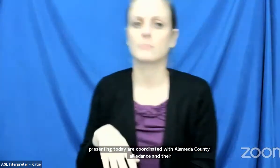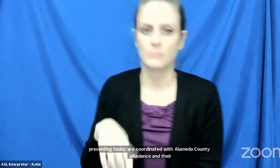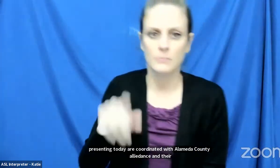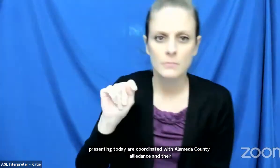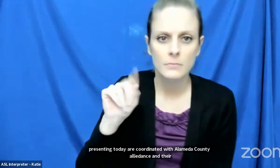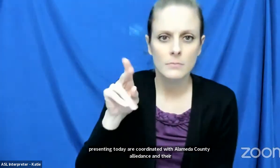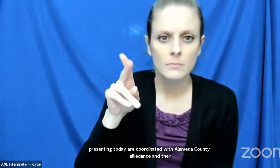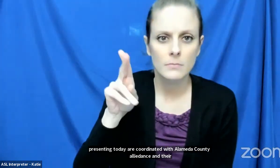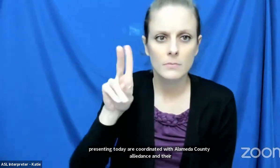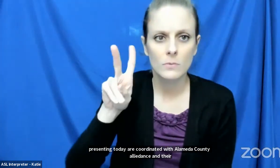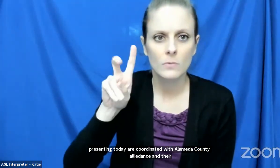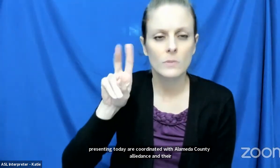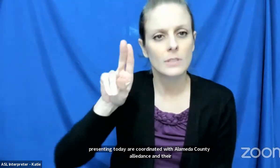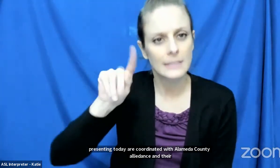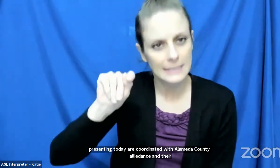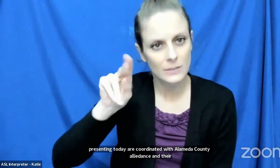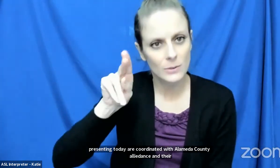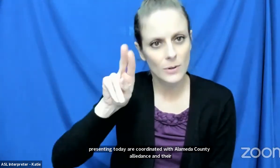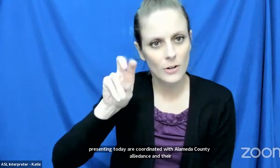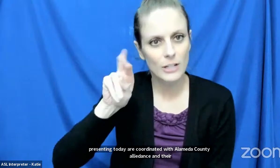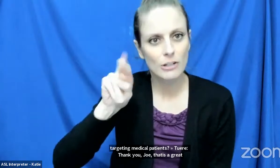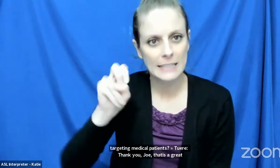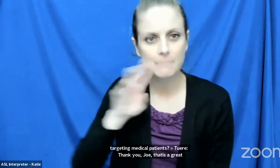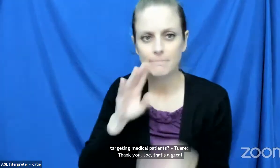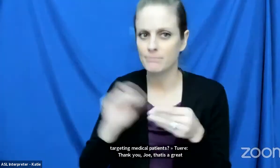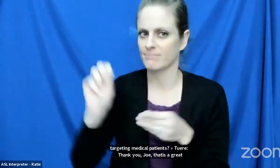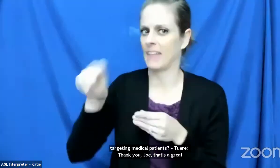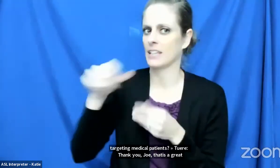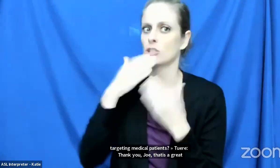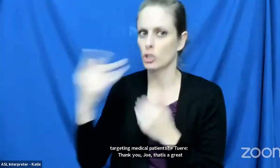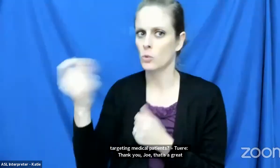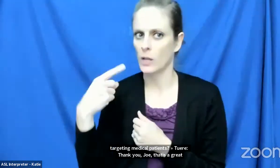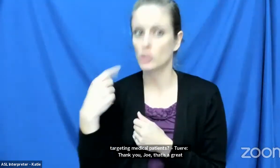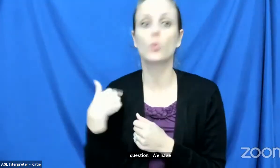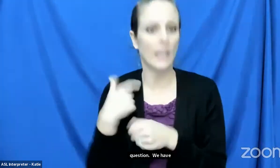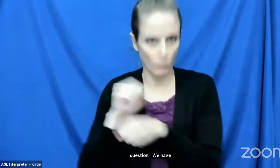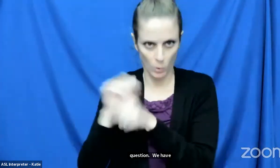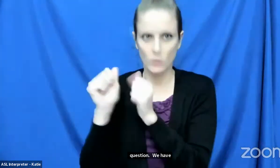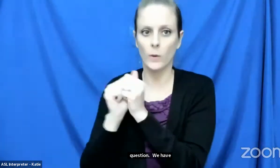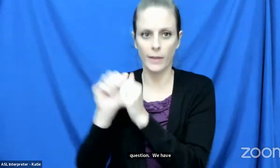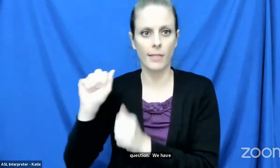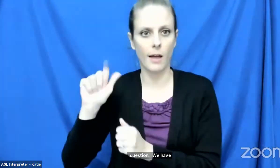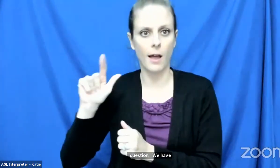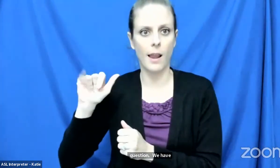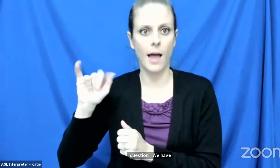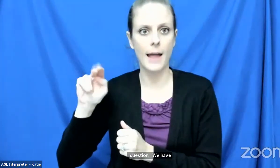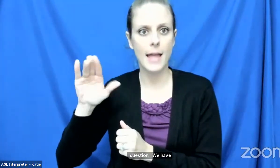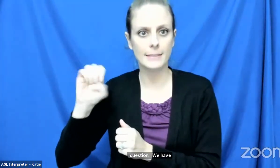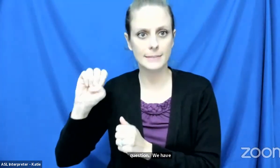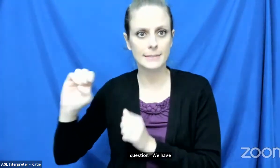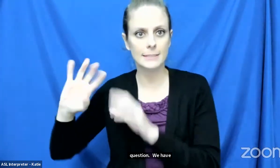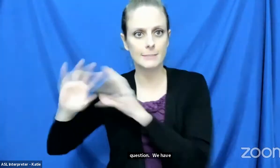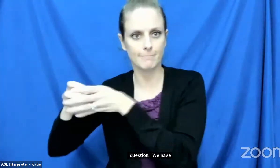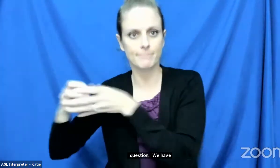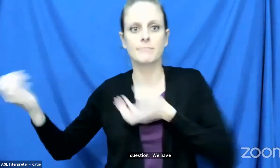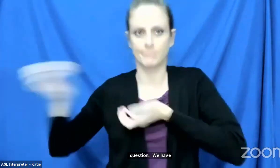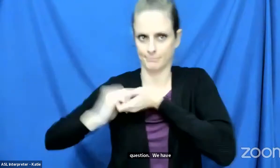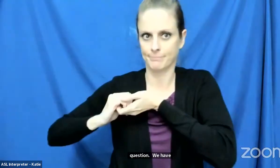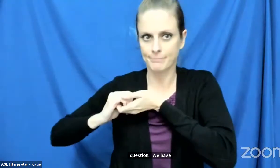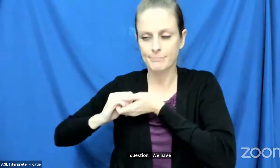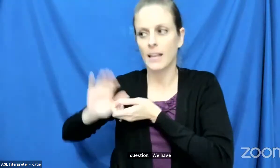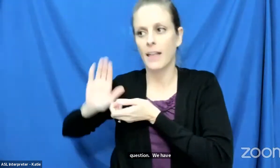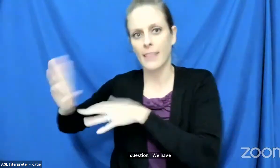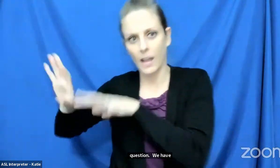the Alliance around what the work is that they are doing and supporting their efforts, sharing